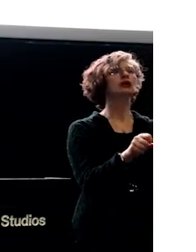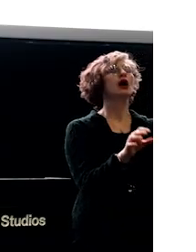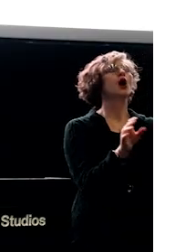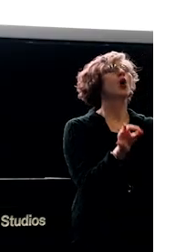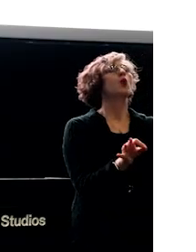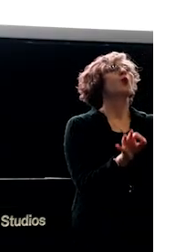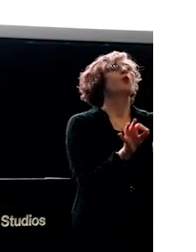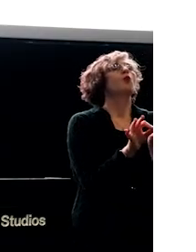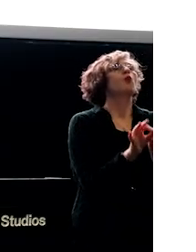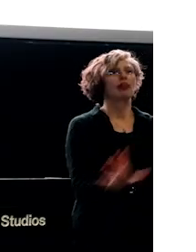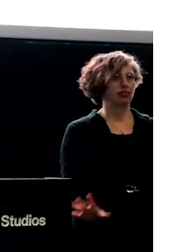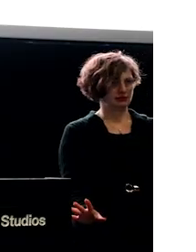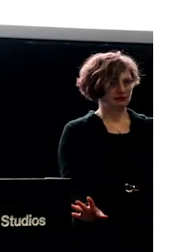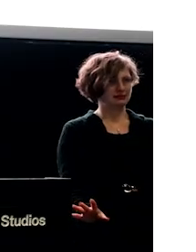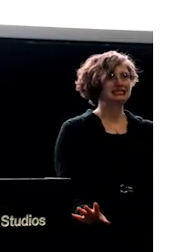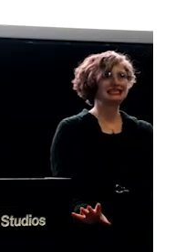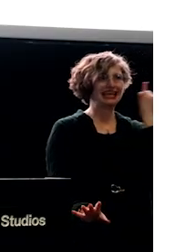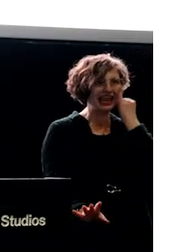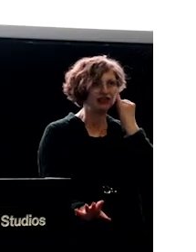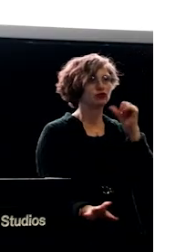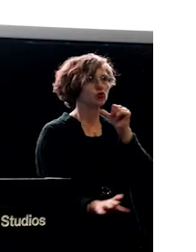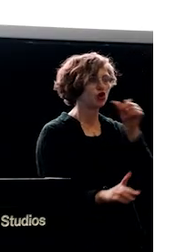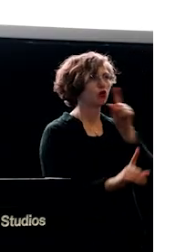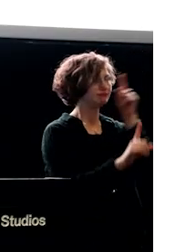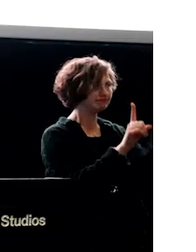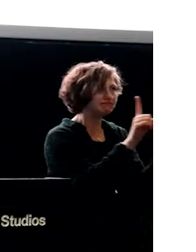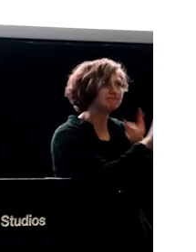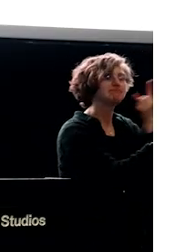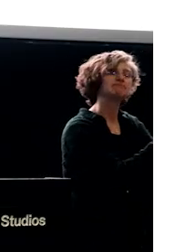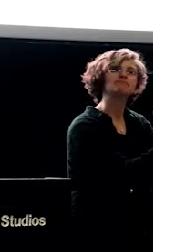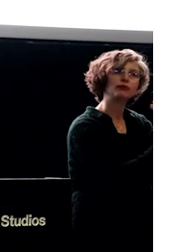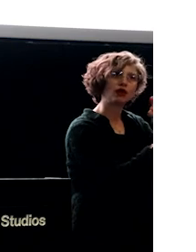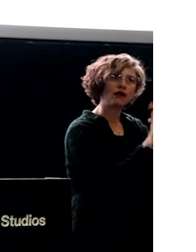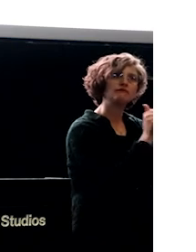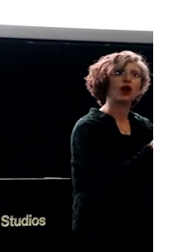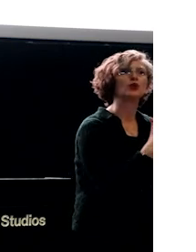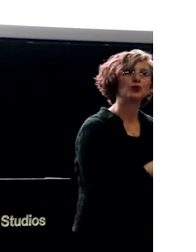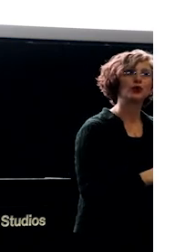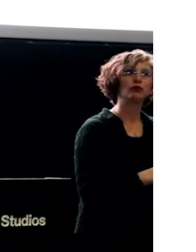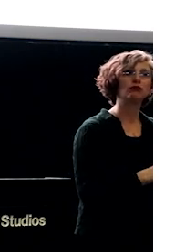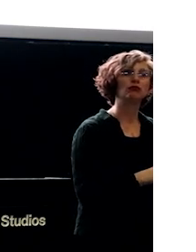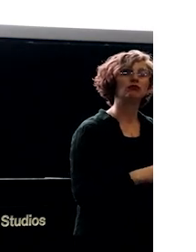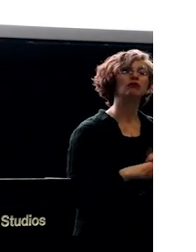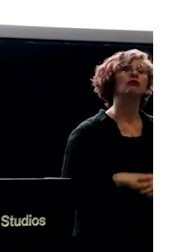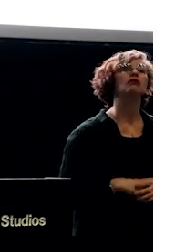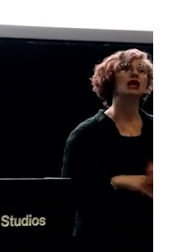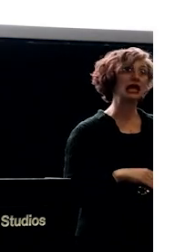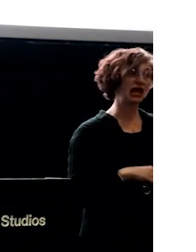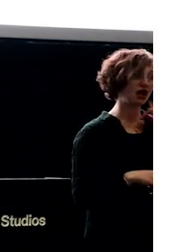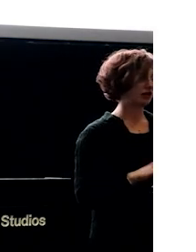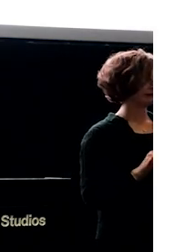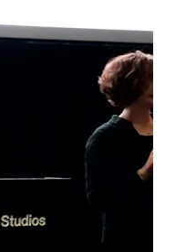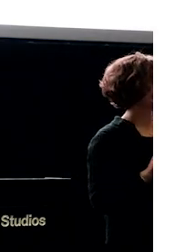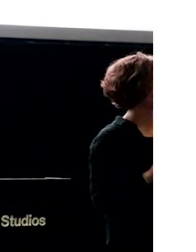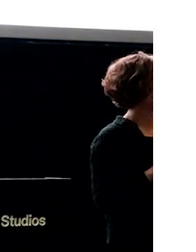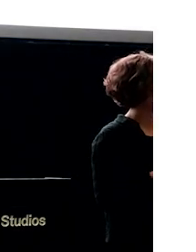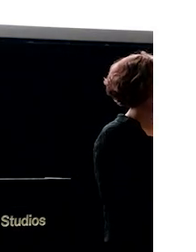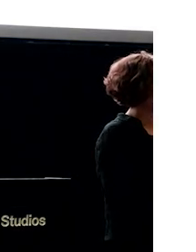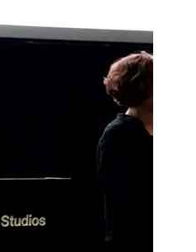through. If your habits don't change, you won't have a new year. You will just have another